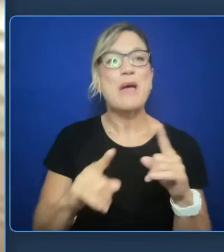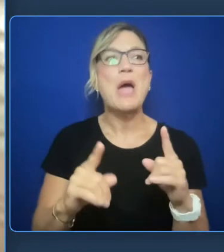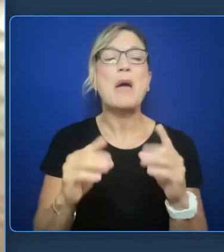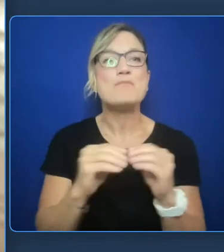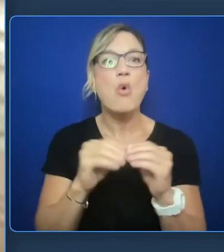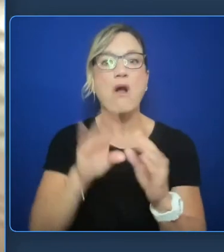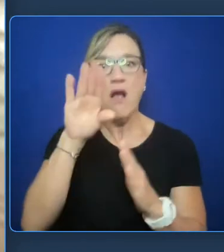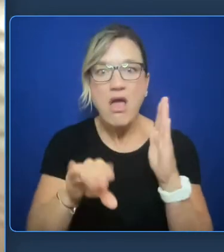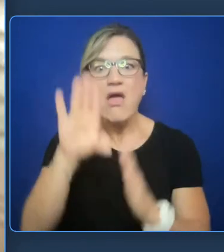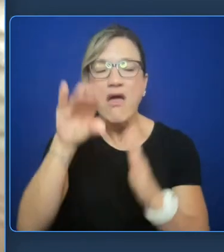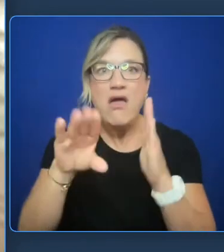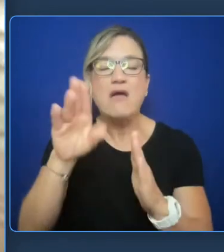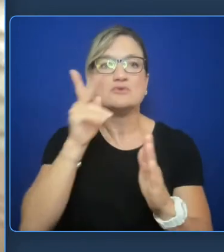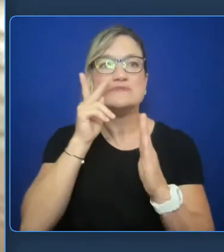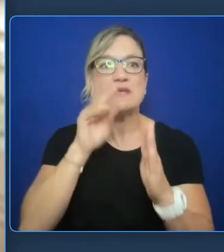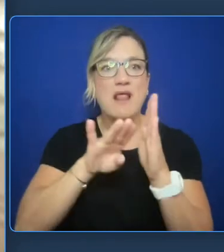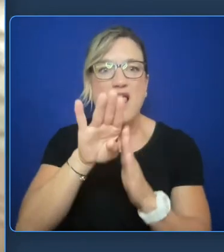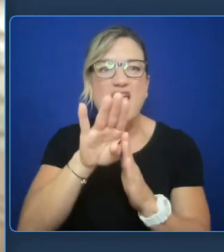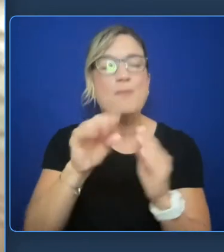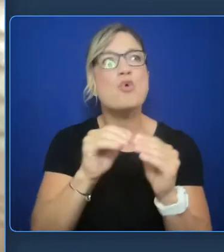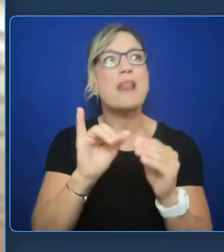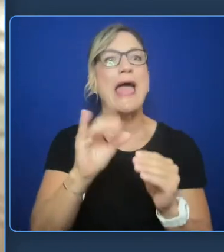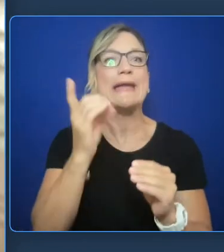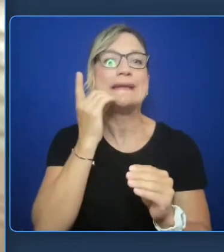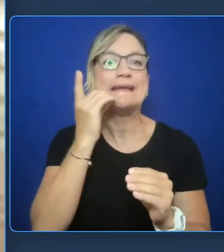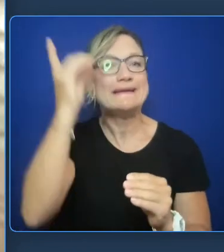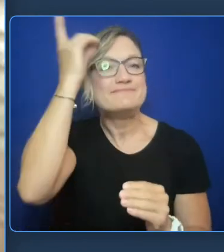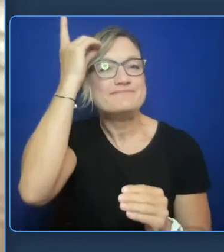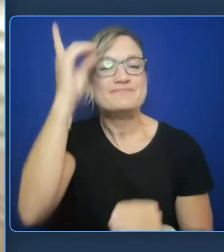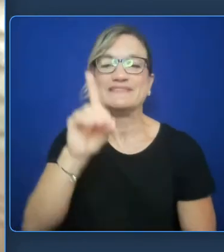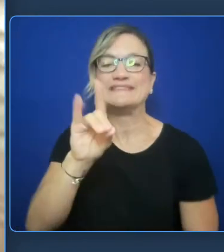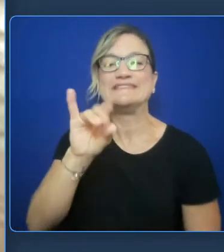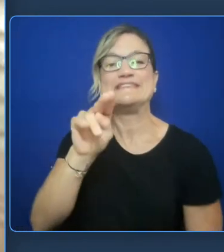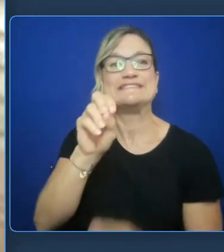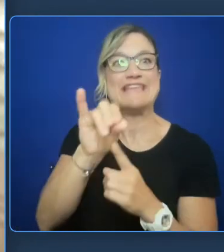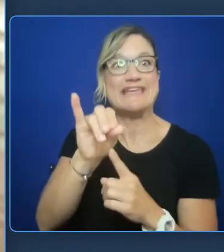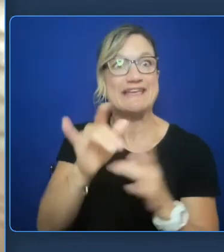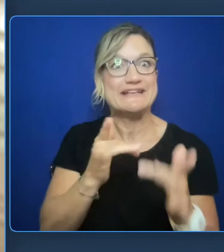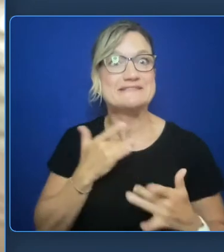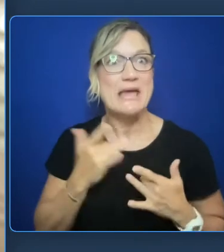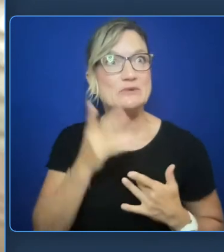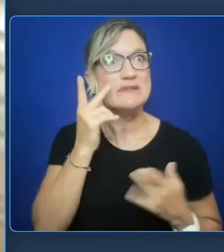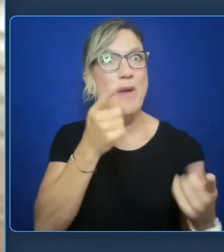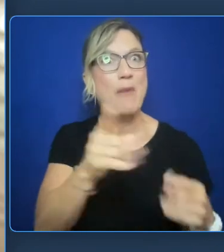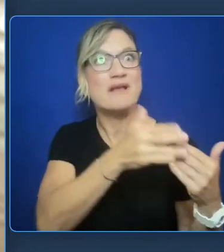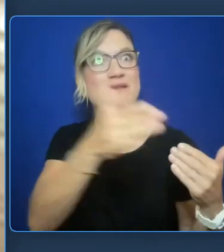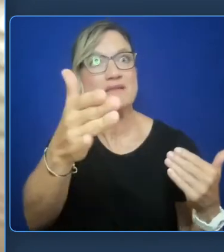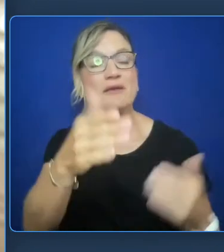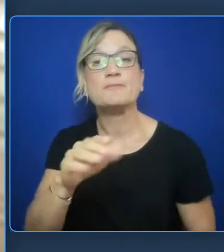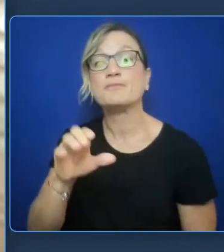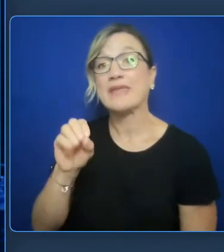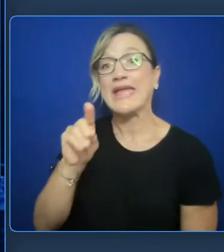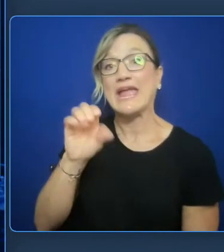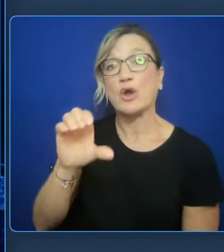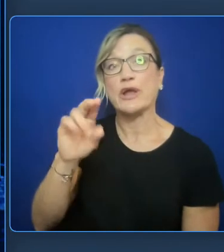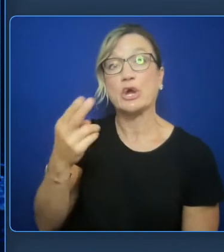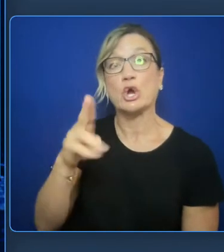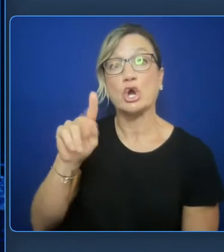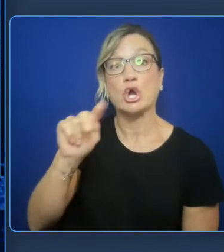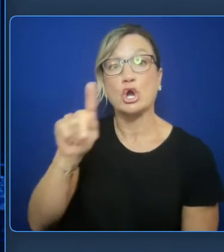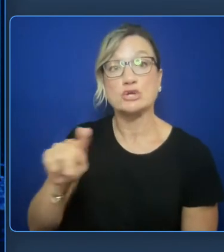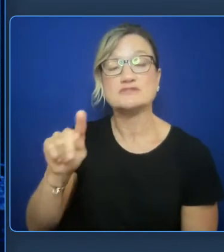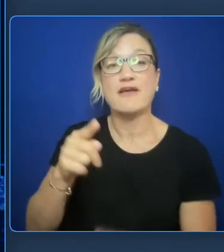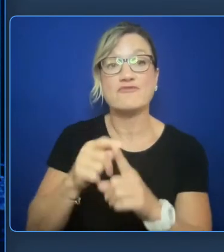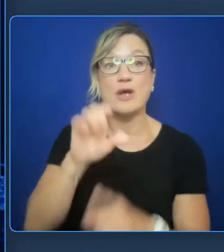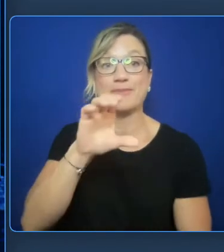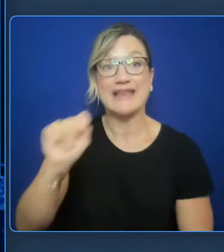roller coaster, you know, Disney sort of way. Next question. Eric Herz from Hartford, Connecticut